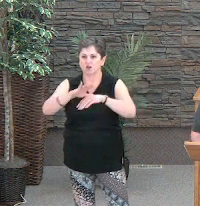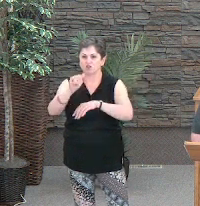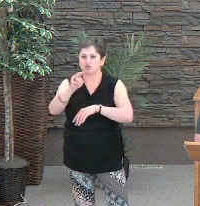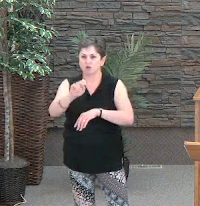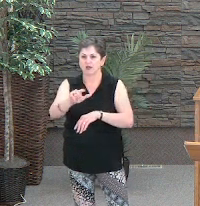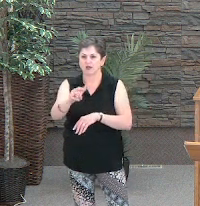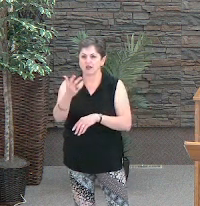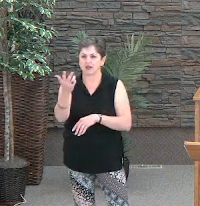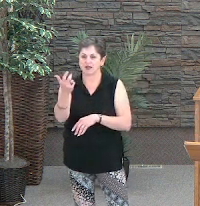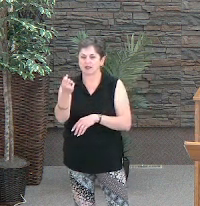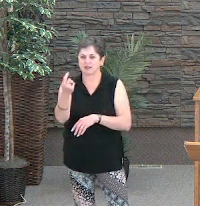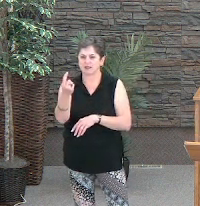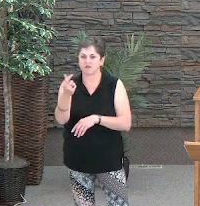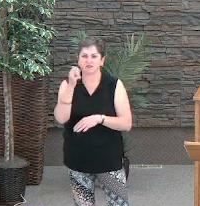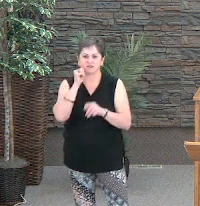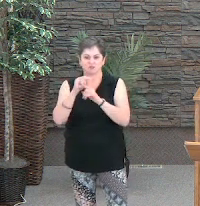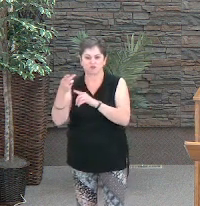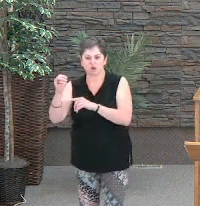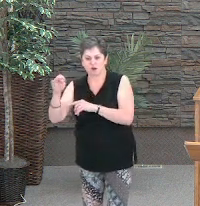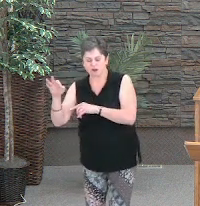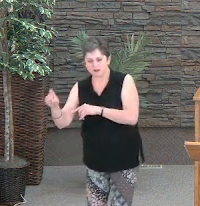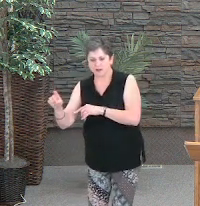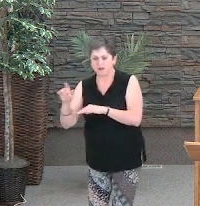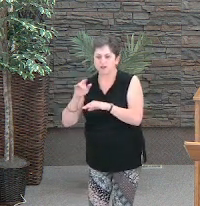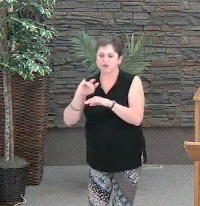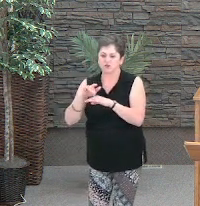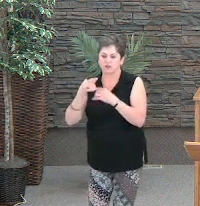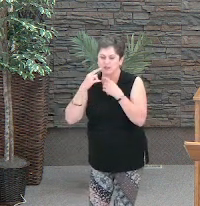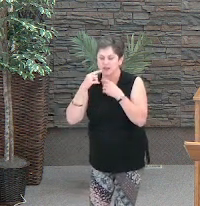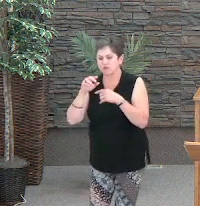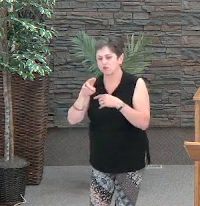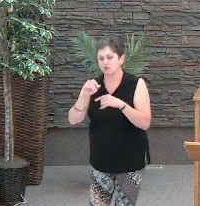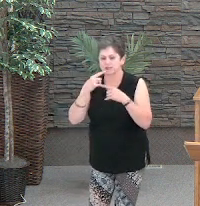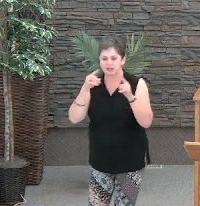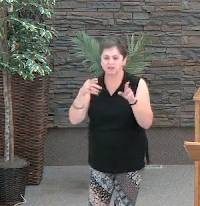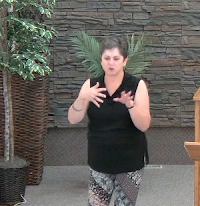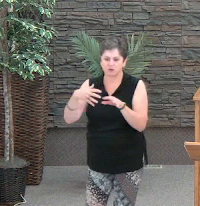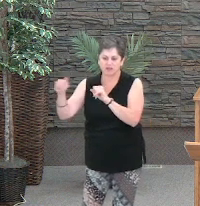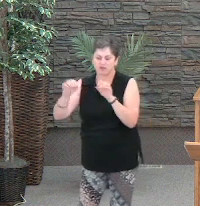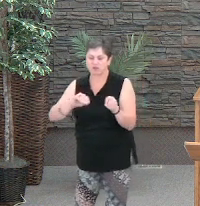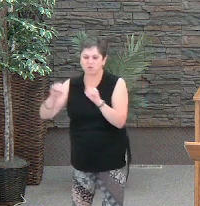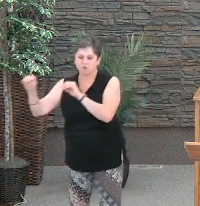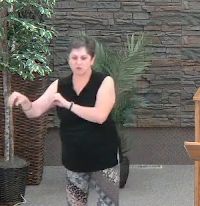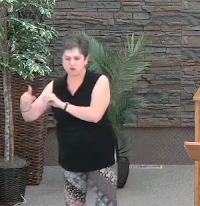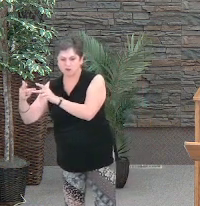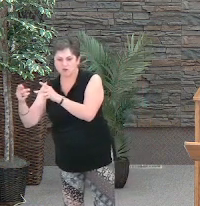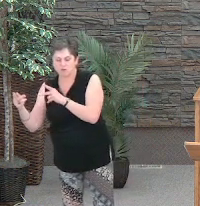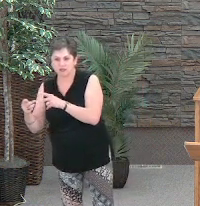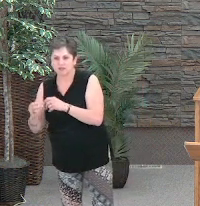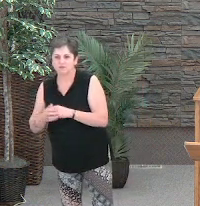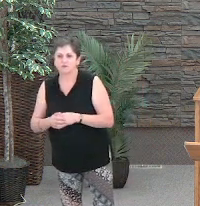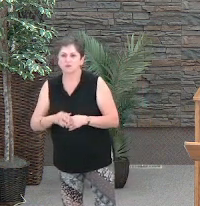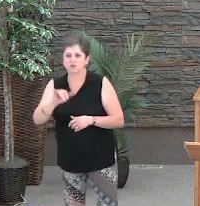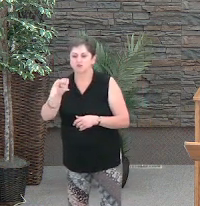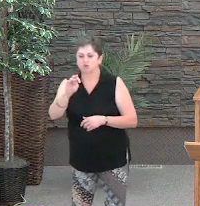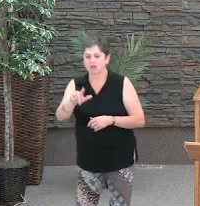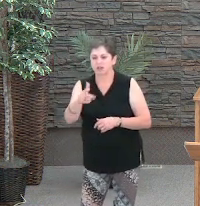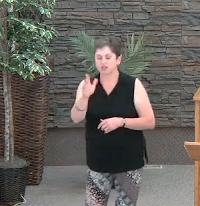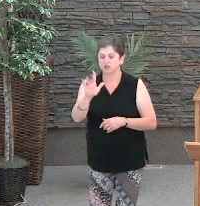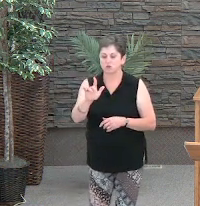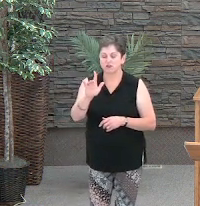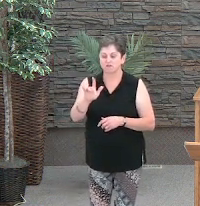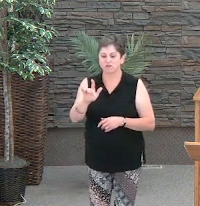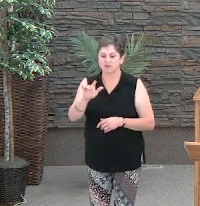the 11th, Sister Holland and then the Irbys announced that they were leaving and moving elsewhere. On July the